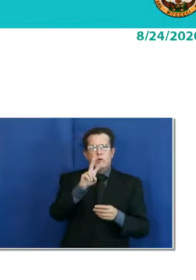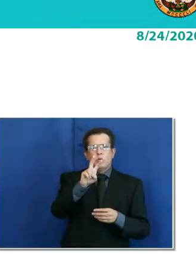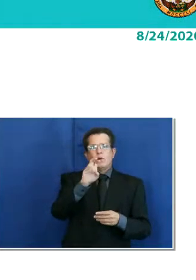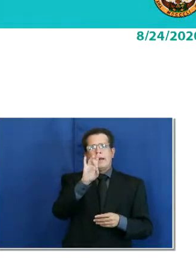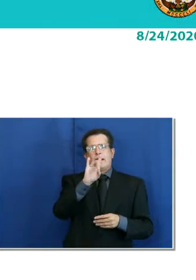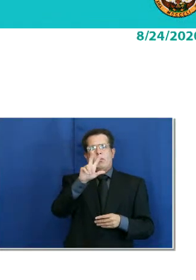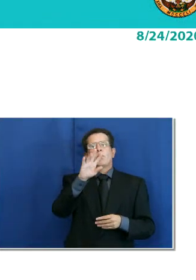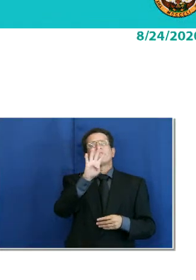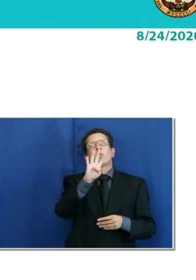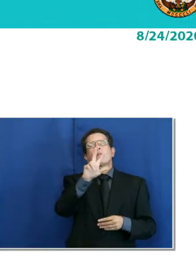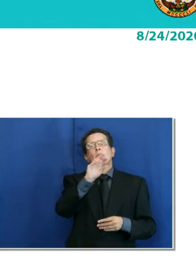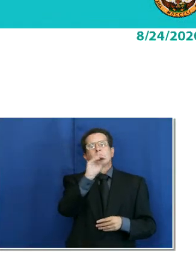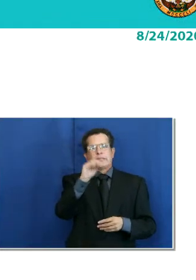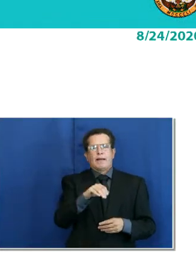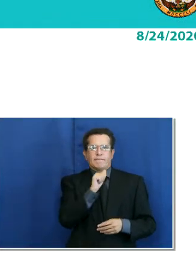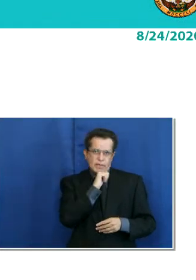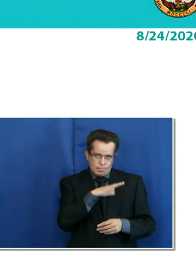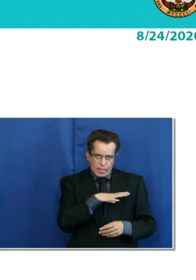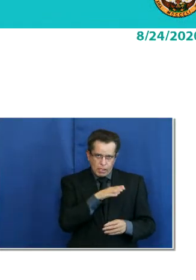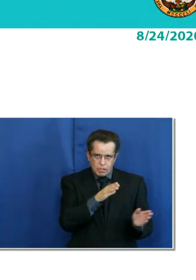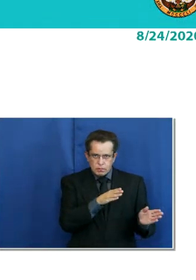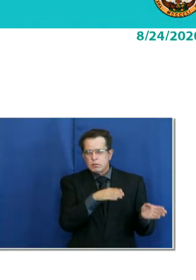or 43% were female,